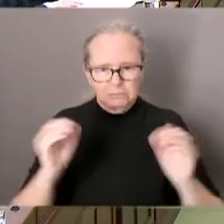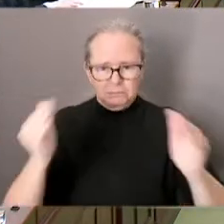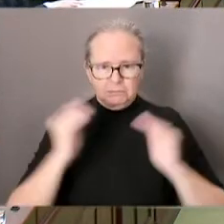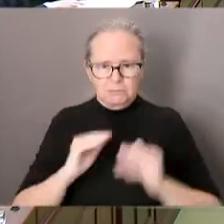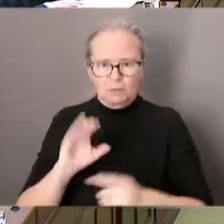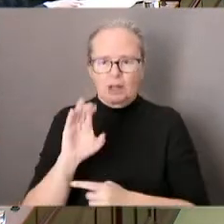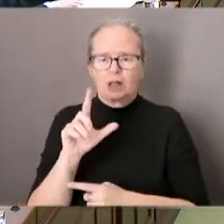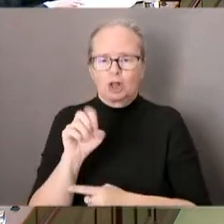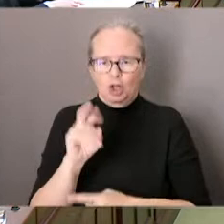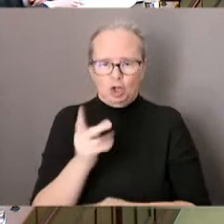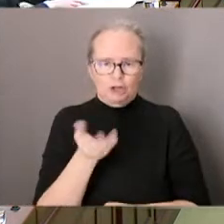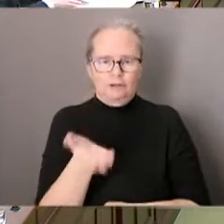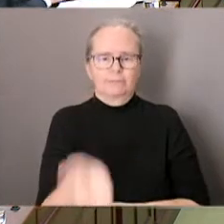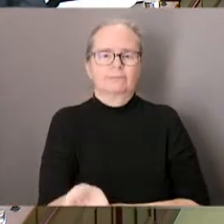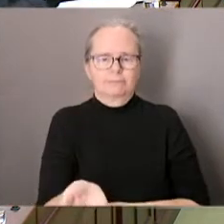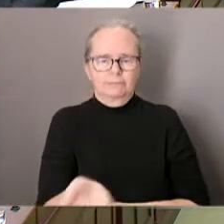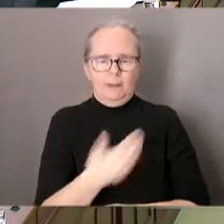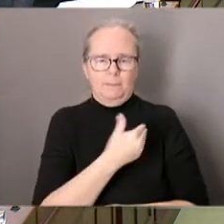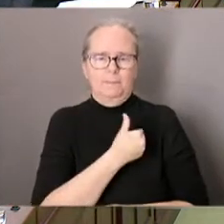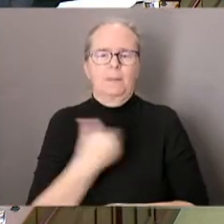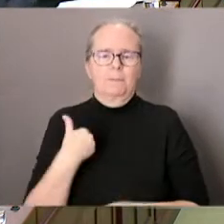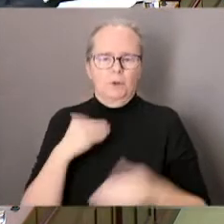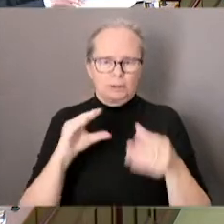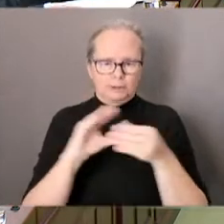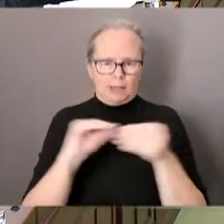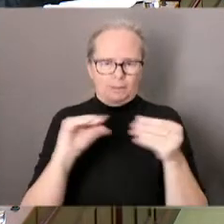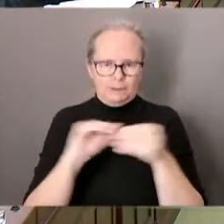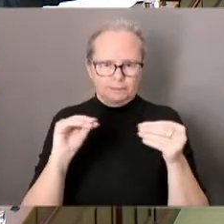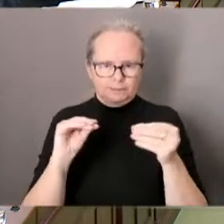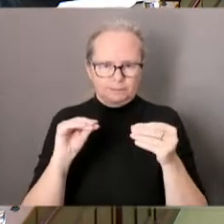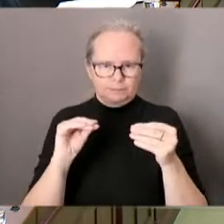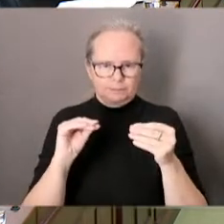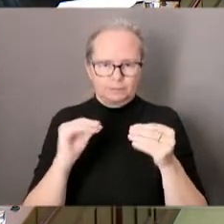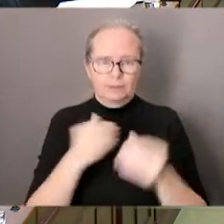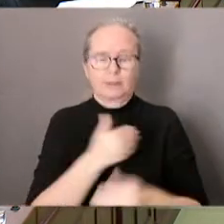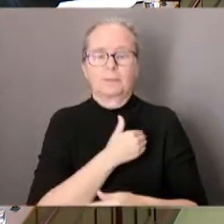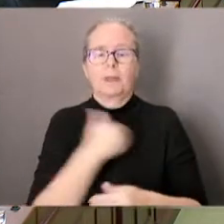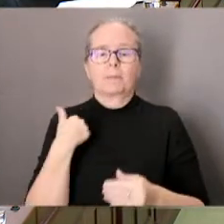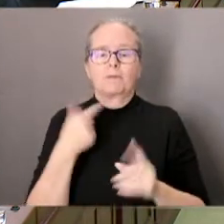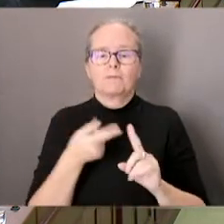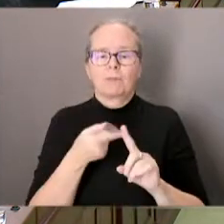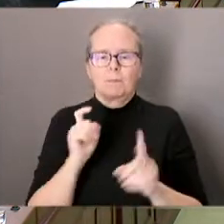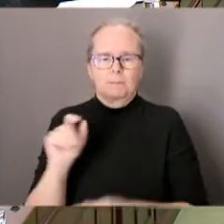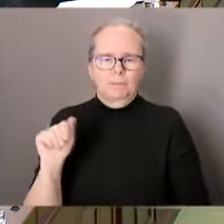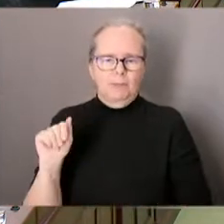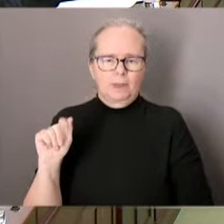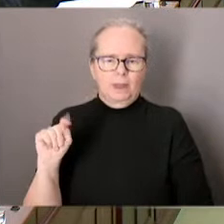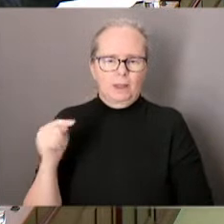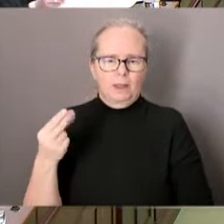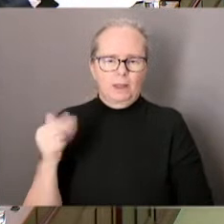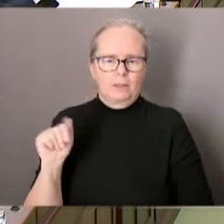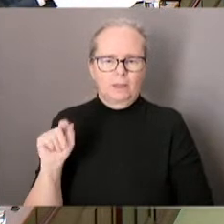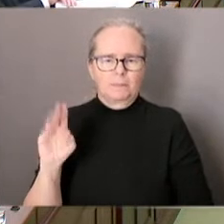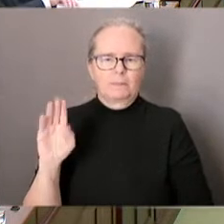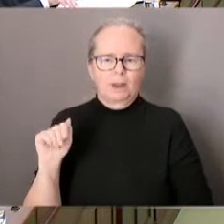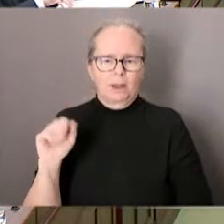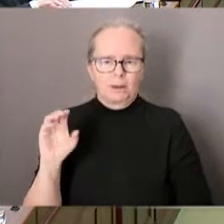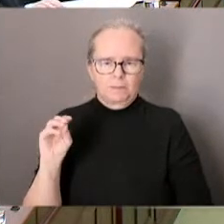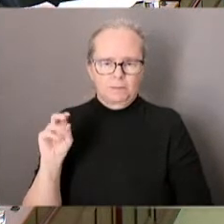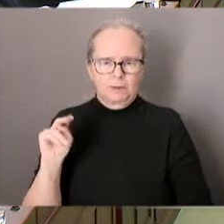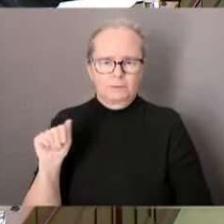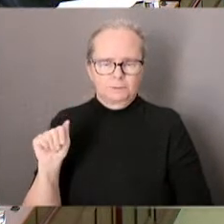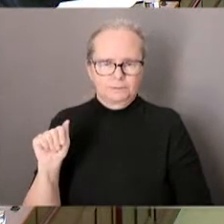the member for Athabasca bar head Westlock has a statement to make thank you Mr Speaker due to the strong